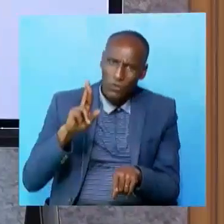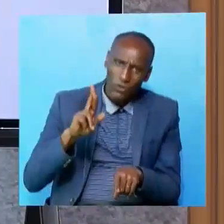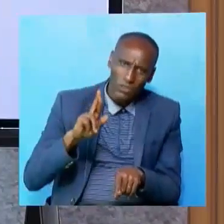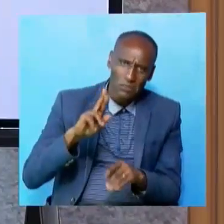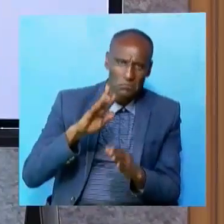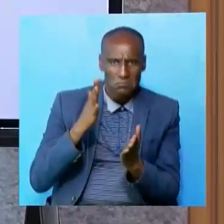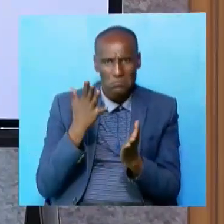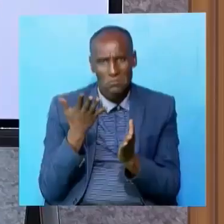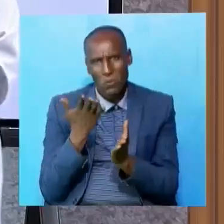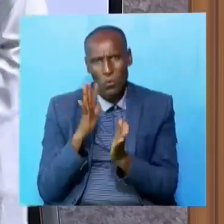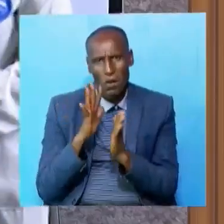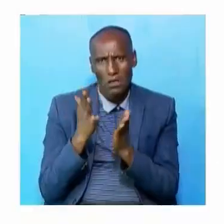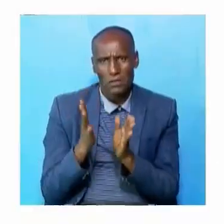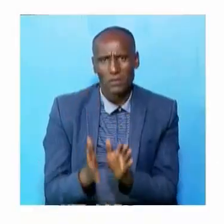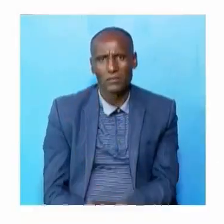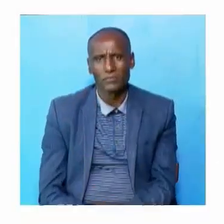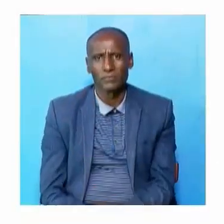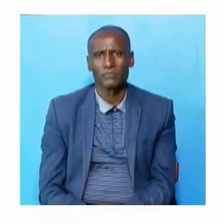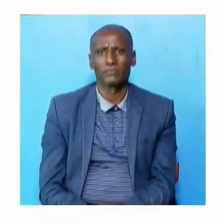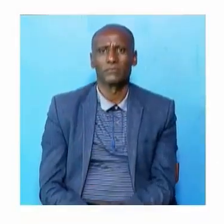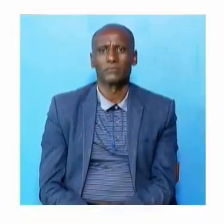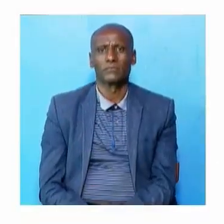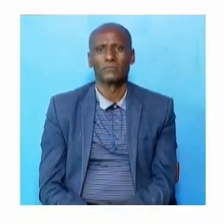Try it.